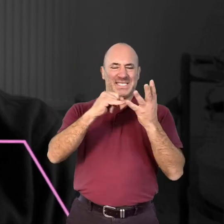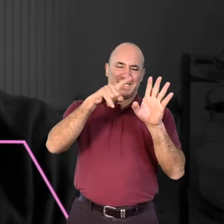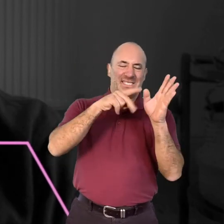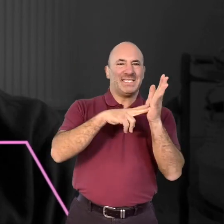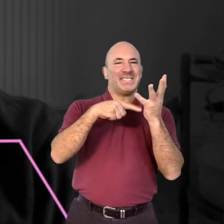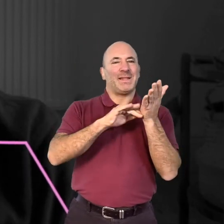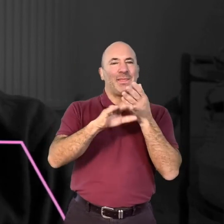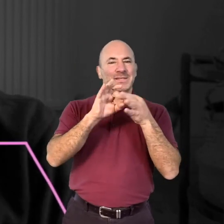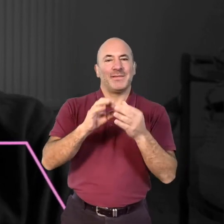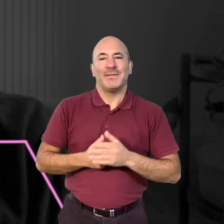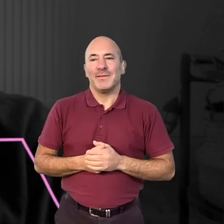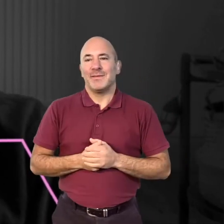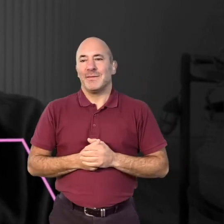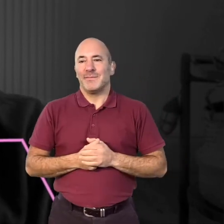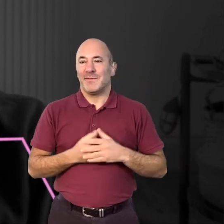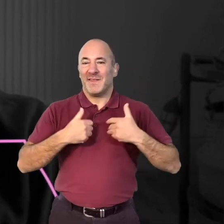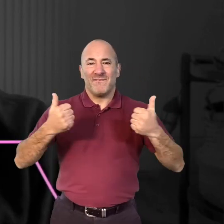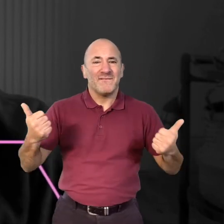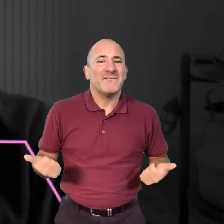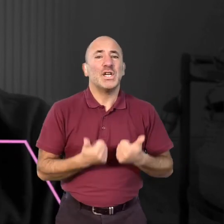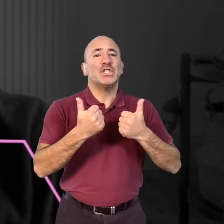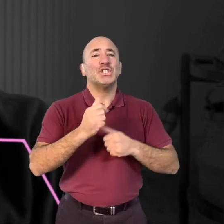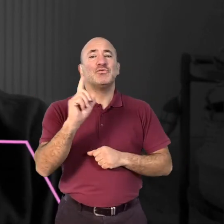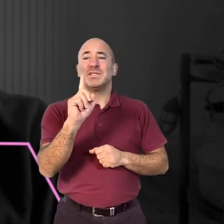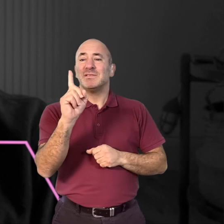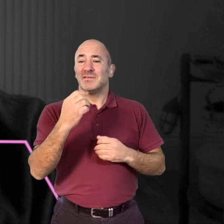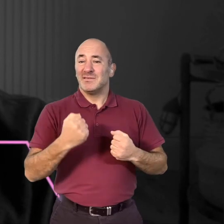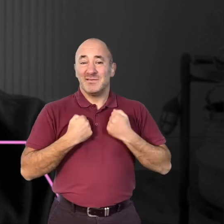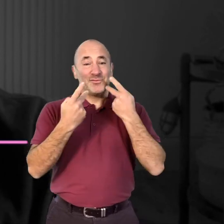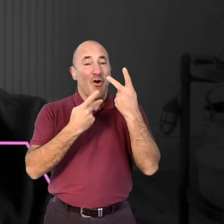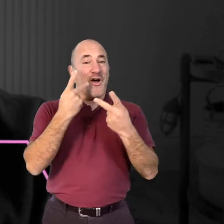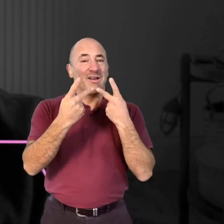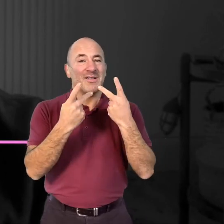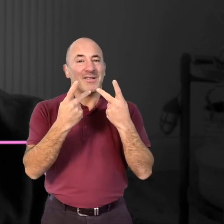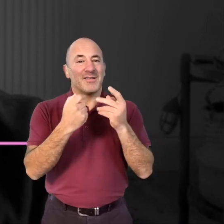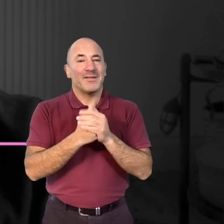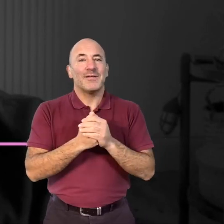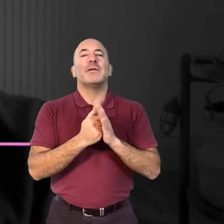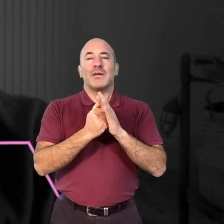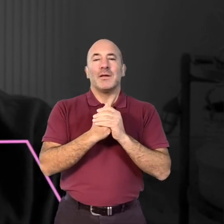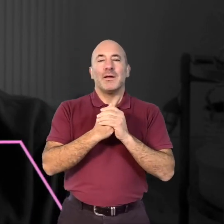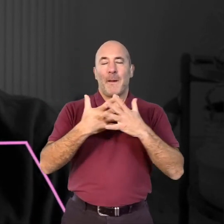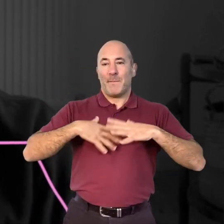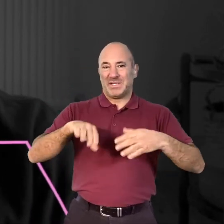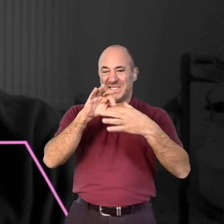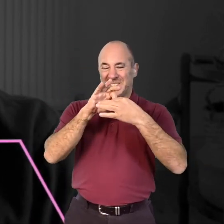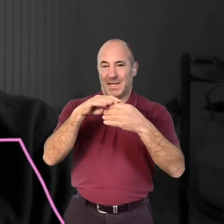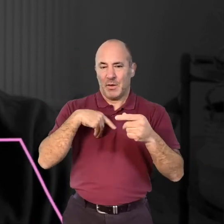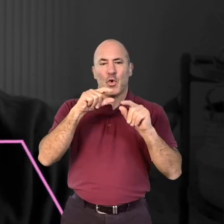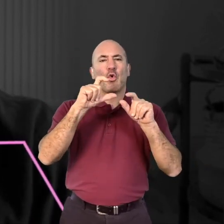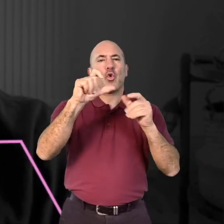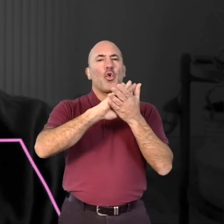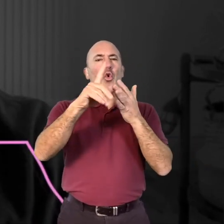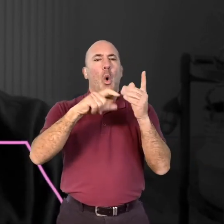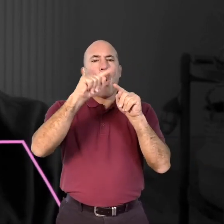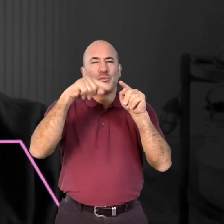in playing with the Body Synth. We're going to finish with our song, And what I'm going to do is I'm going to change the chords